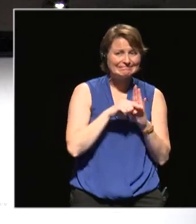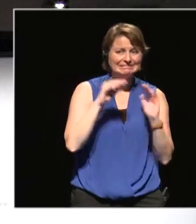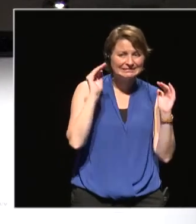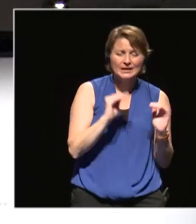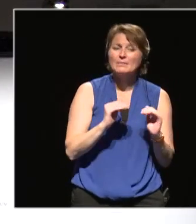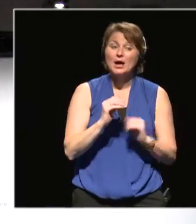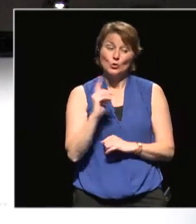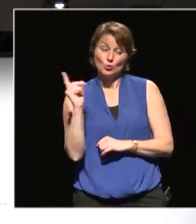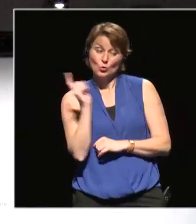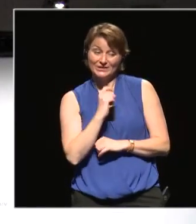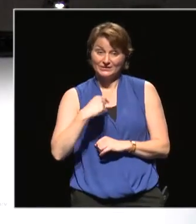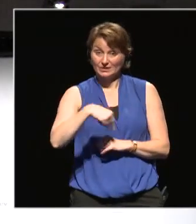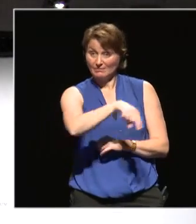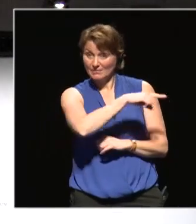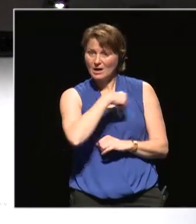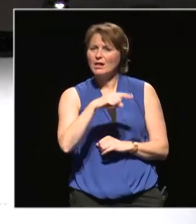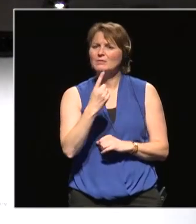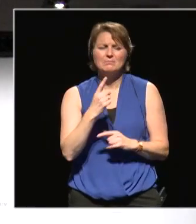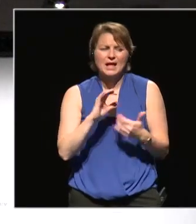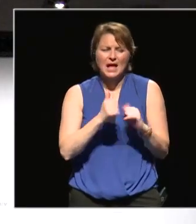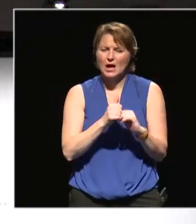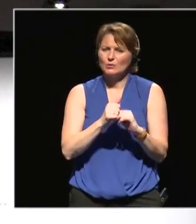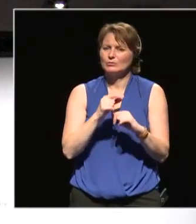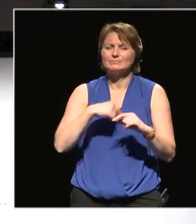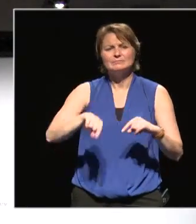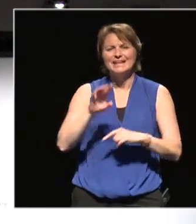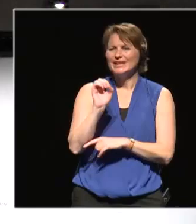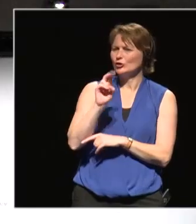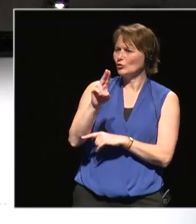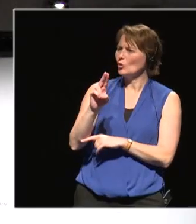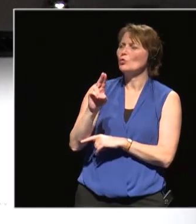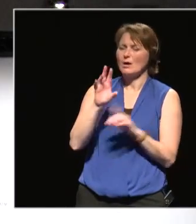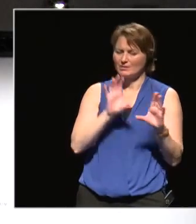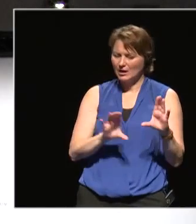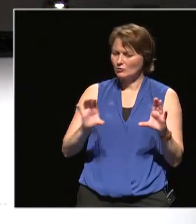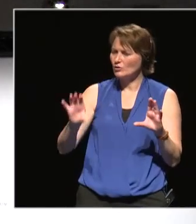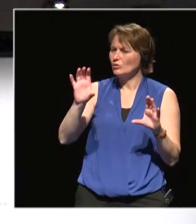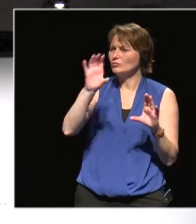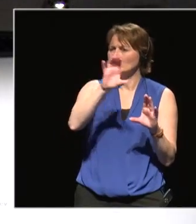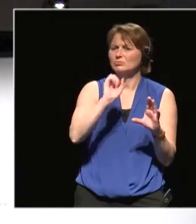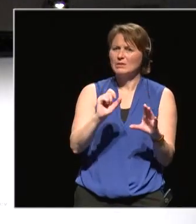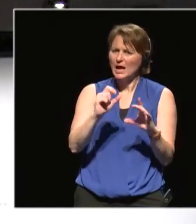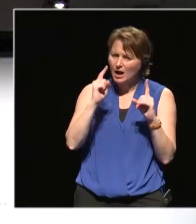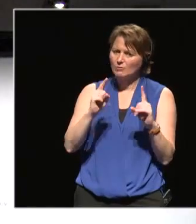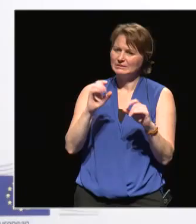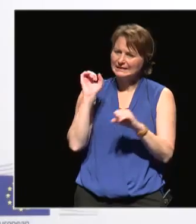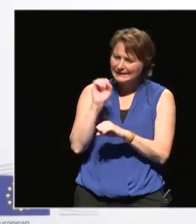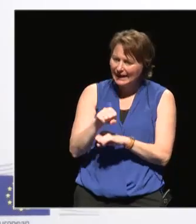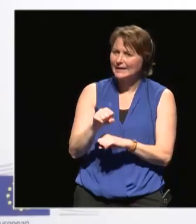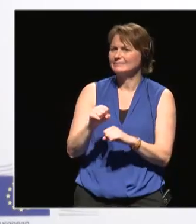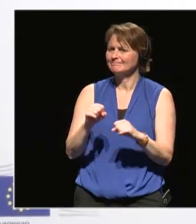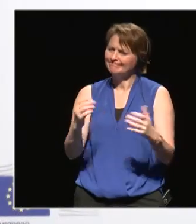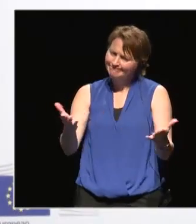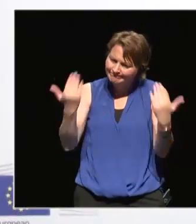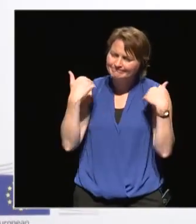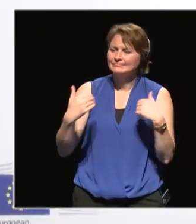you panelists is, how do you bring others with you? How's Europe taken all its member states with it? There's a really important lesson there. How can you take